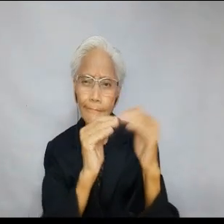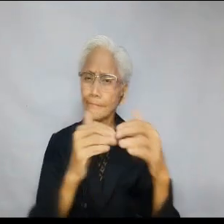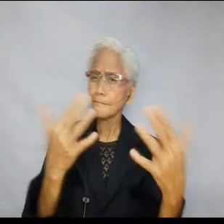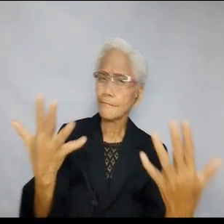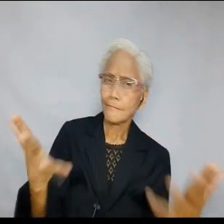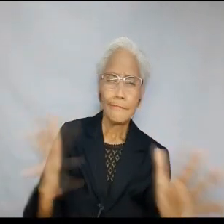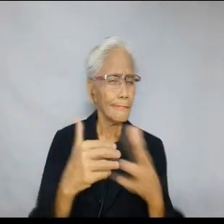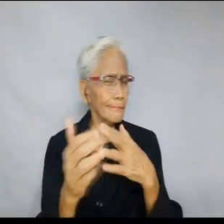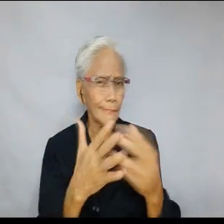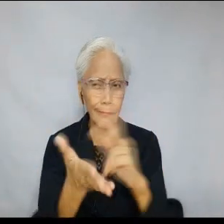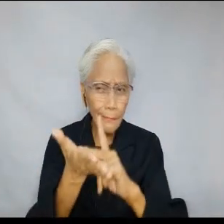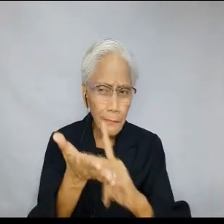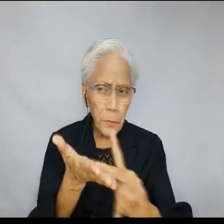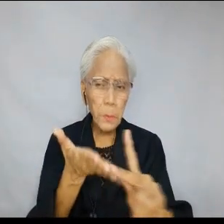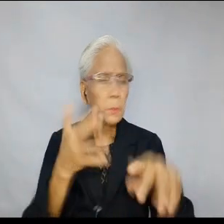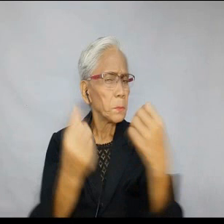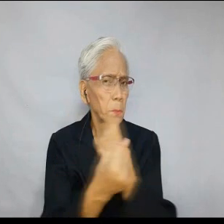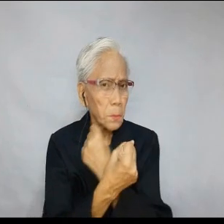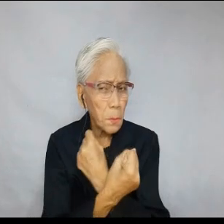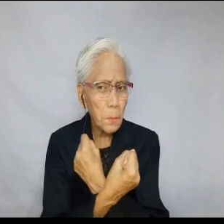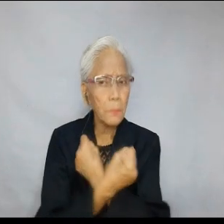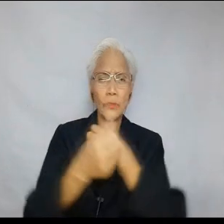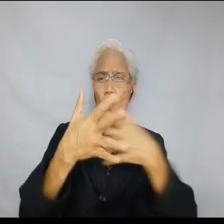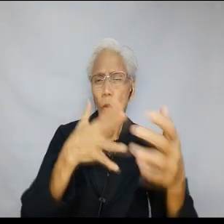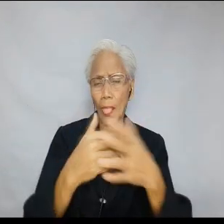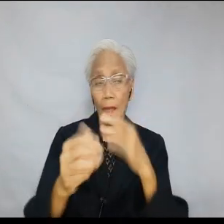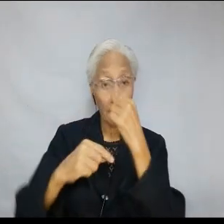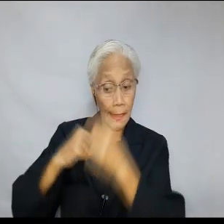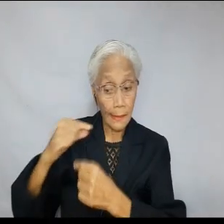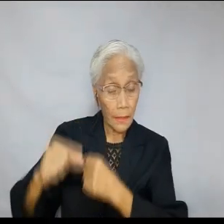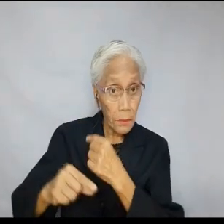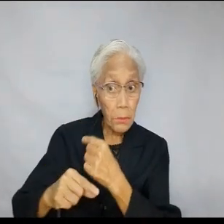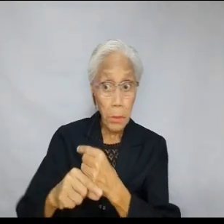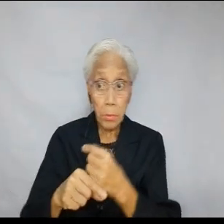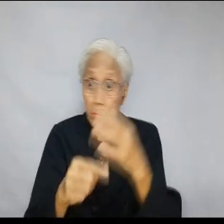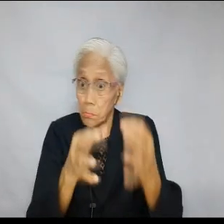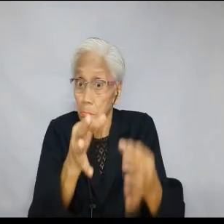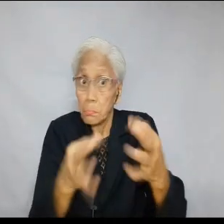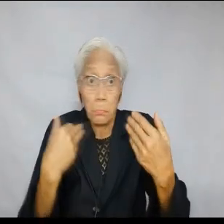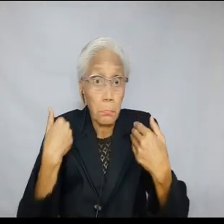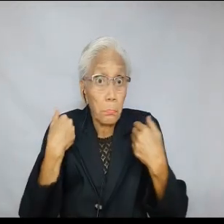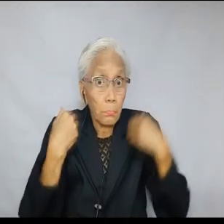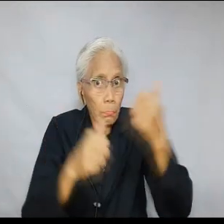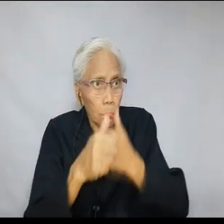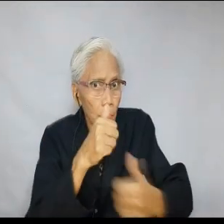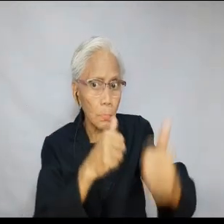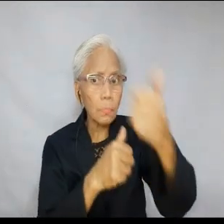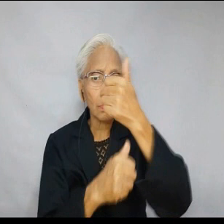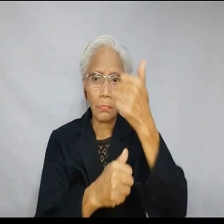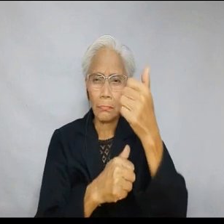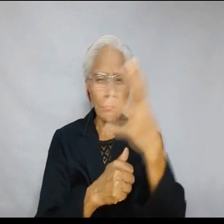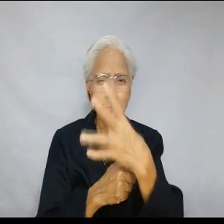whatever is just, whatever is pure, whatever is lovely, whatever is gracious, if there is